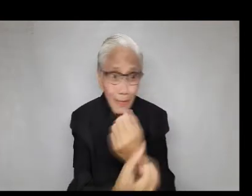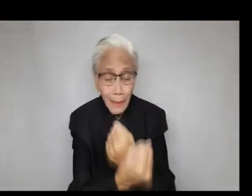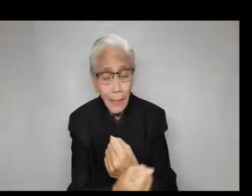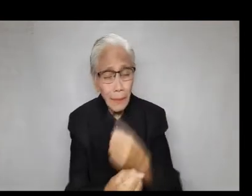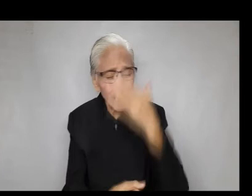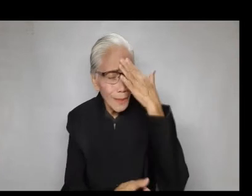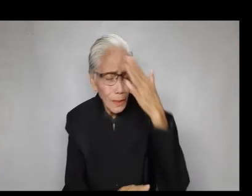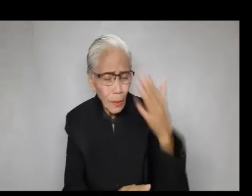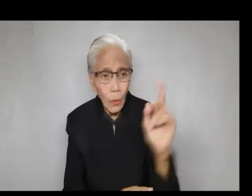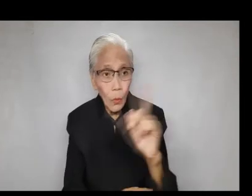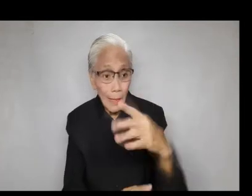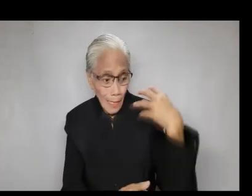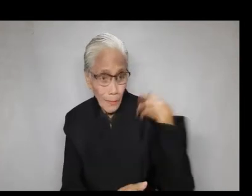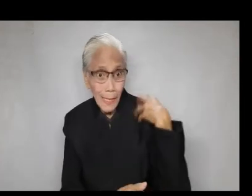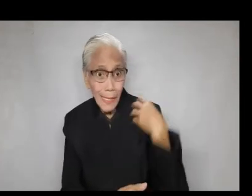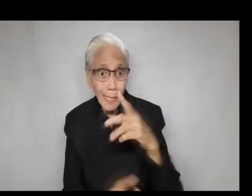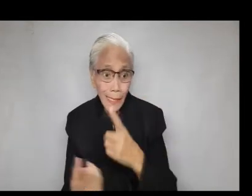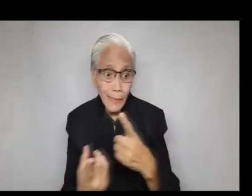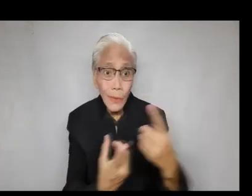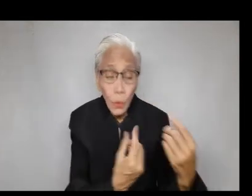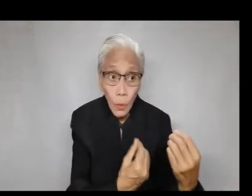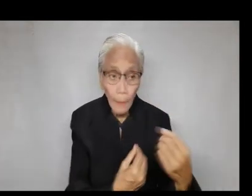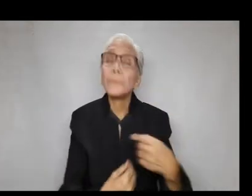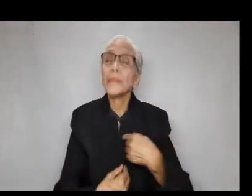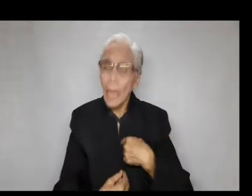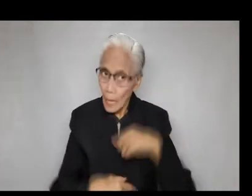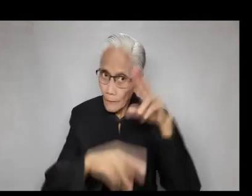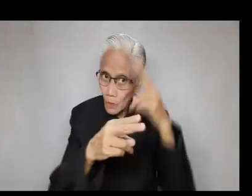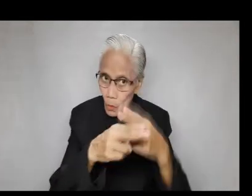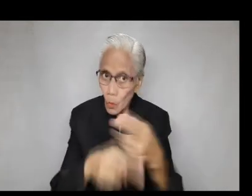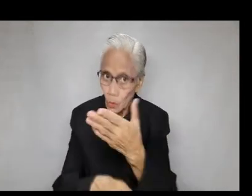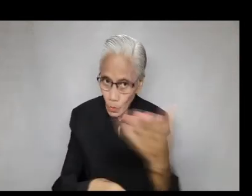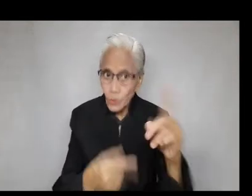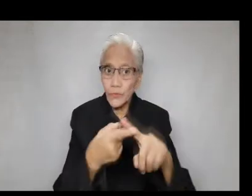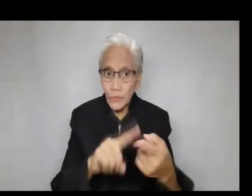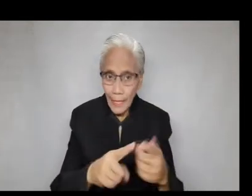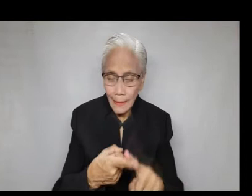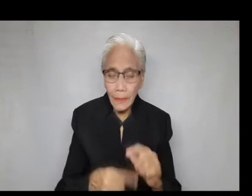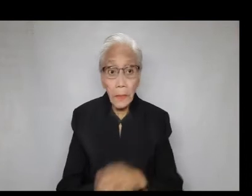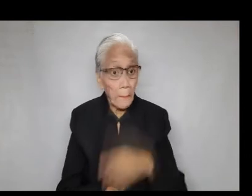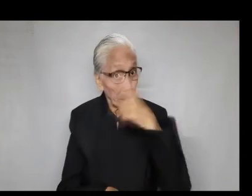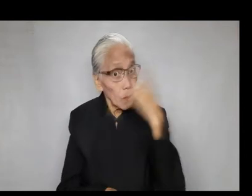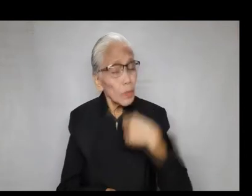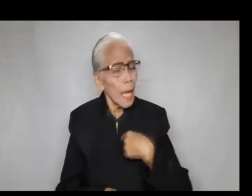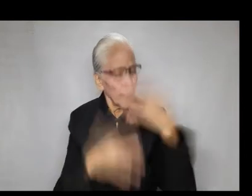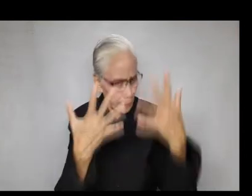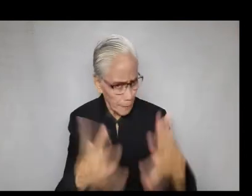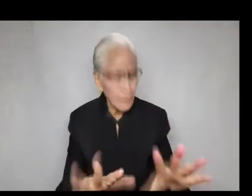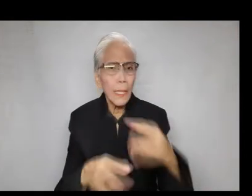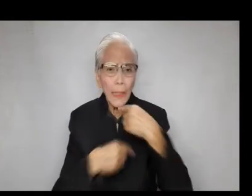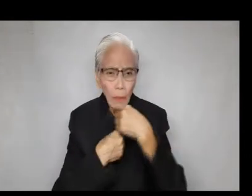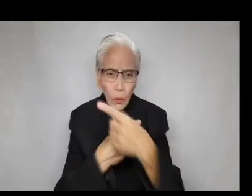slaves, because a slave does not know what his master is doing. I have called you